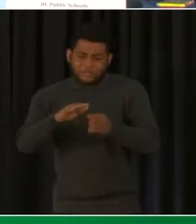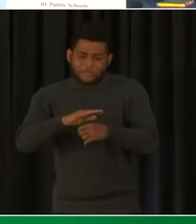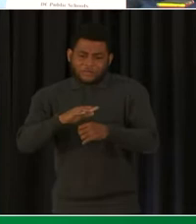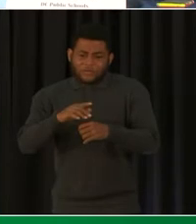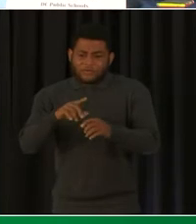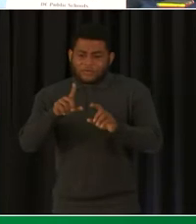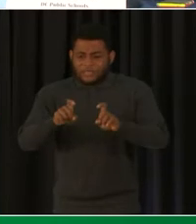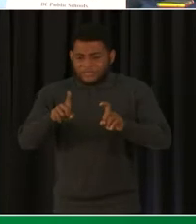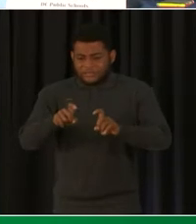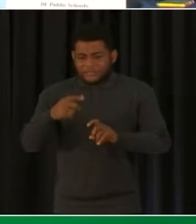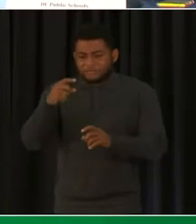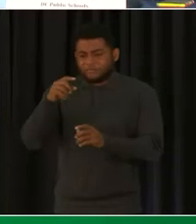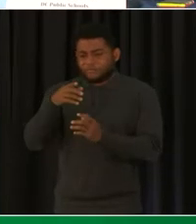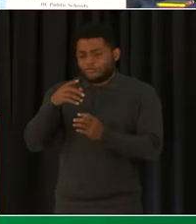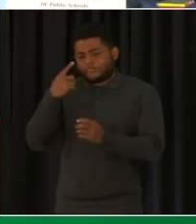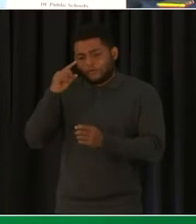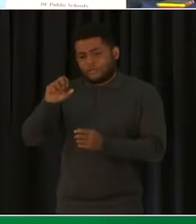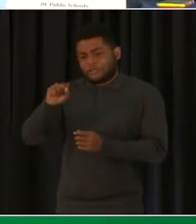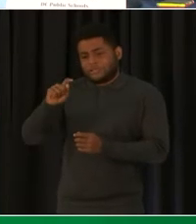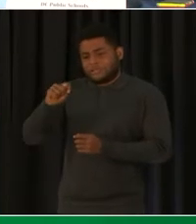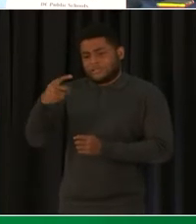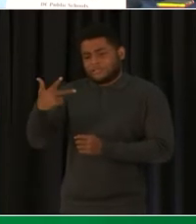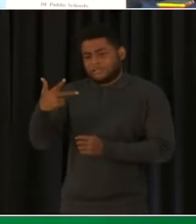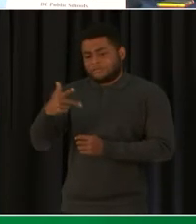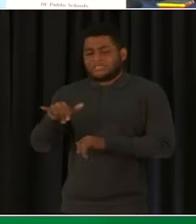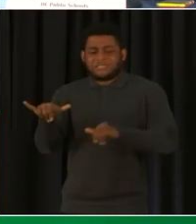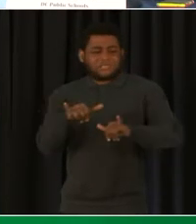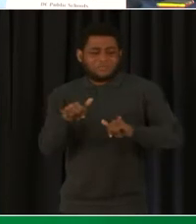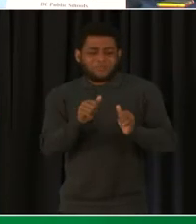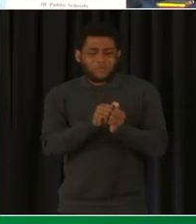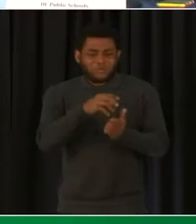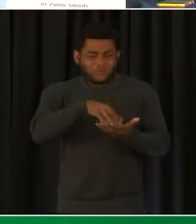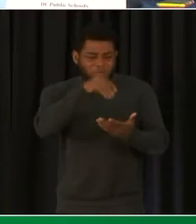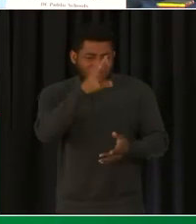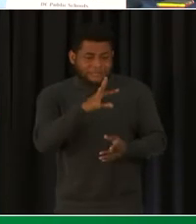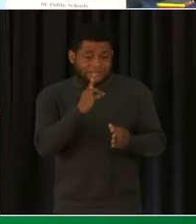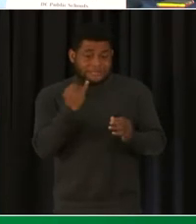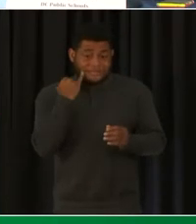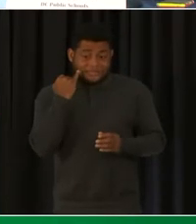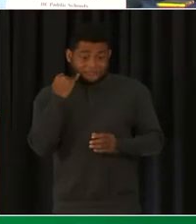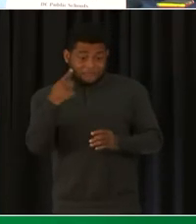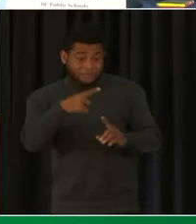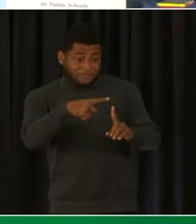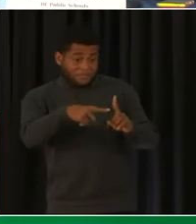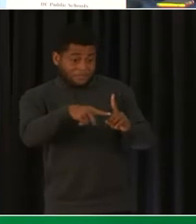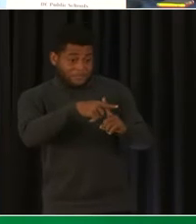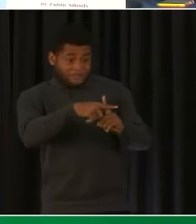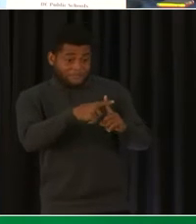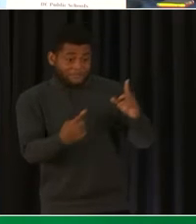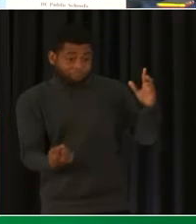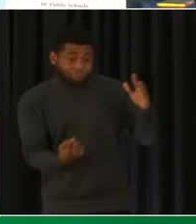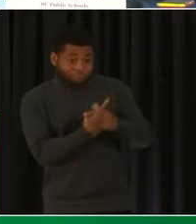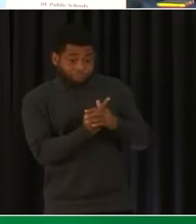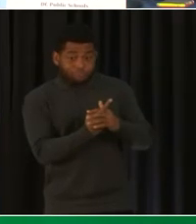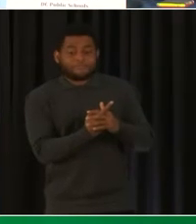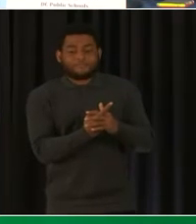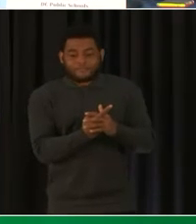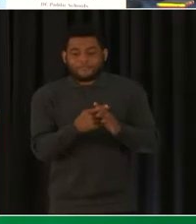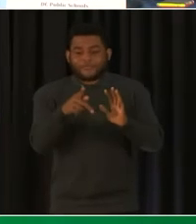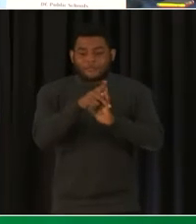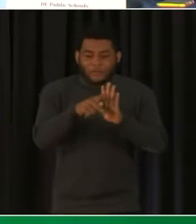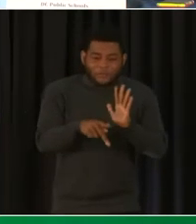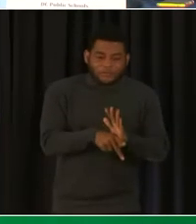program. And so similar to the student program, if they're in the instance that there is a positive case, those protocols and